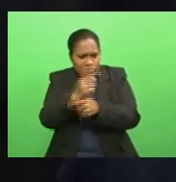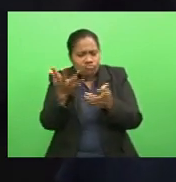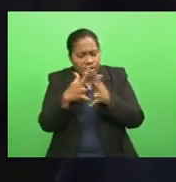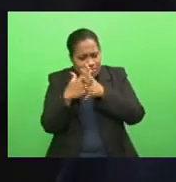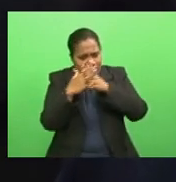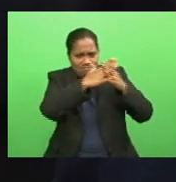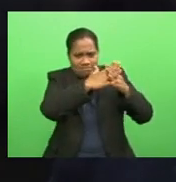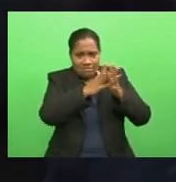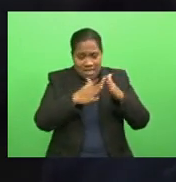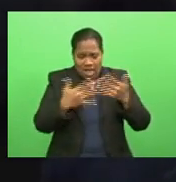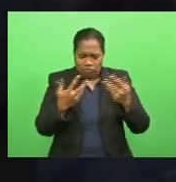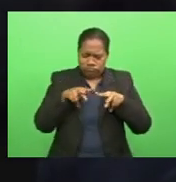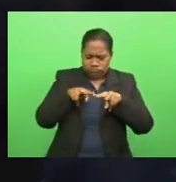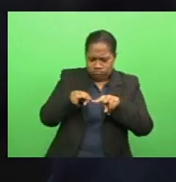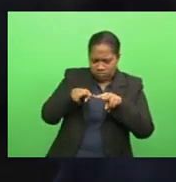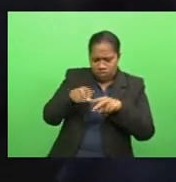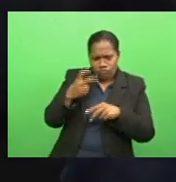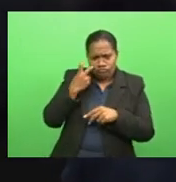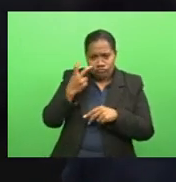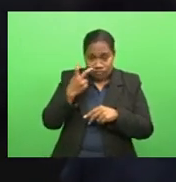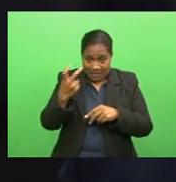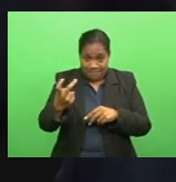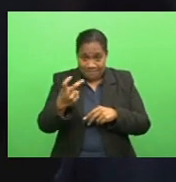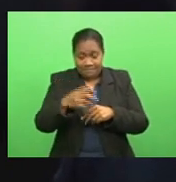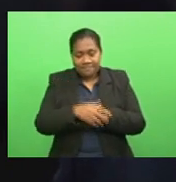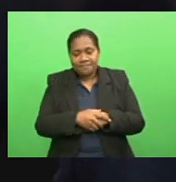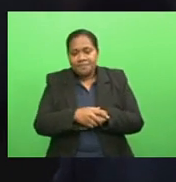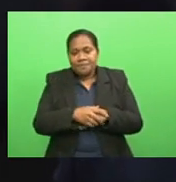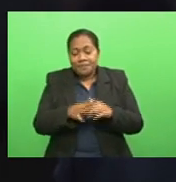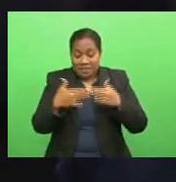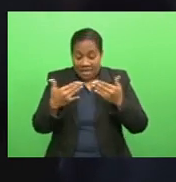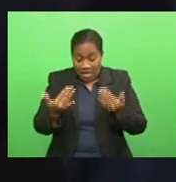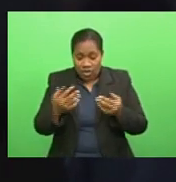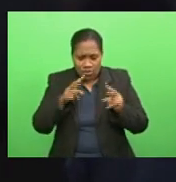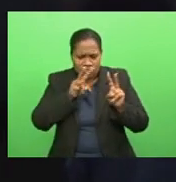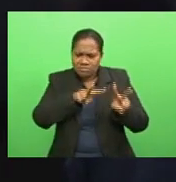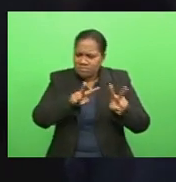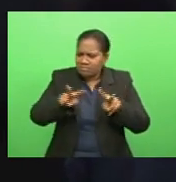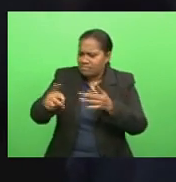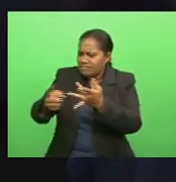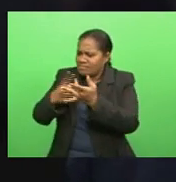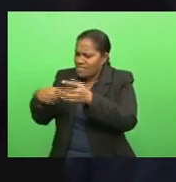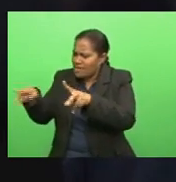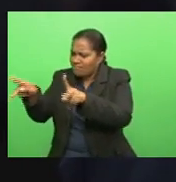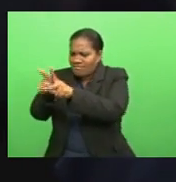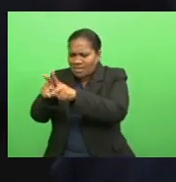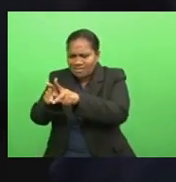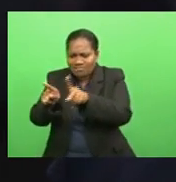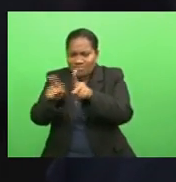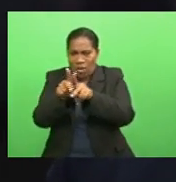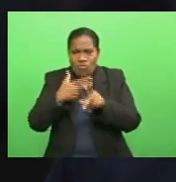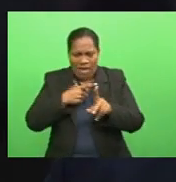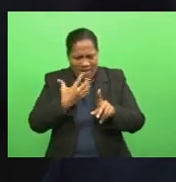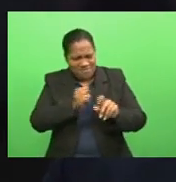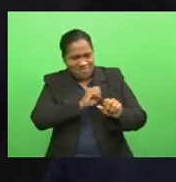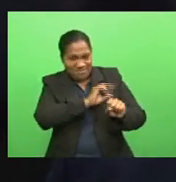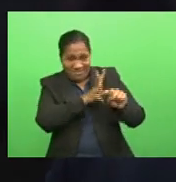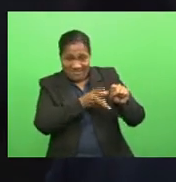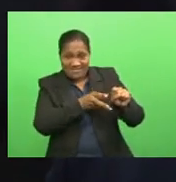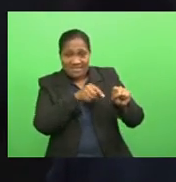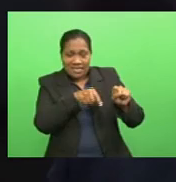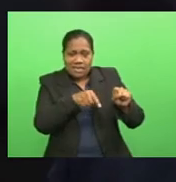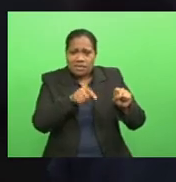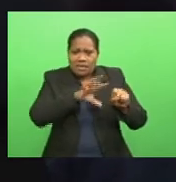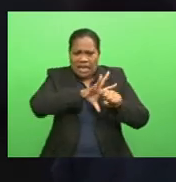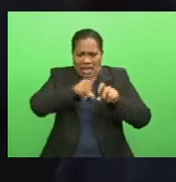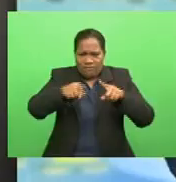with tourism. So we are looking at other partners now, but because of this COVID-19, everything has